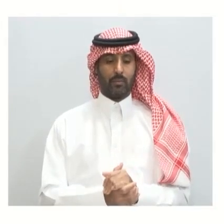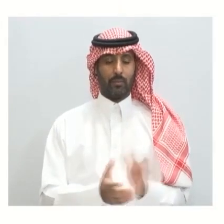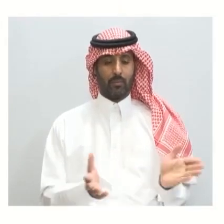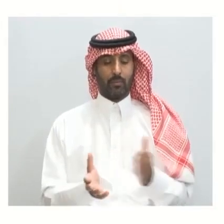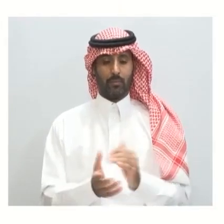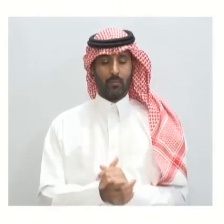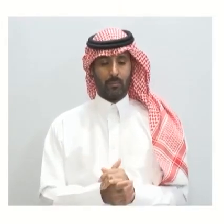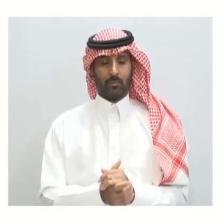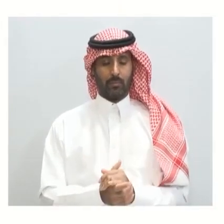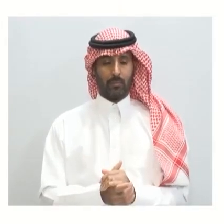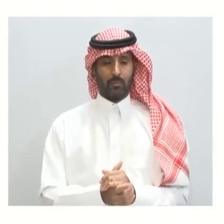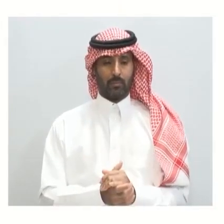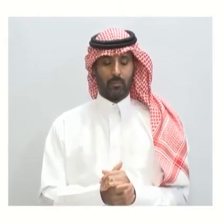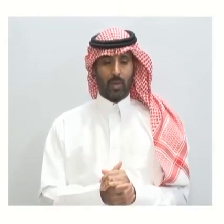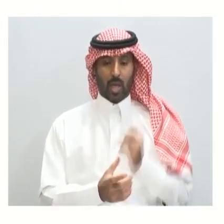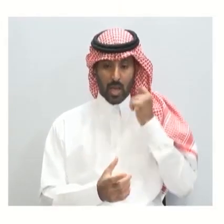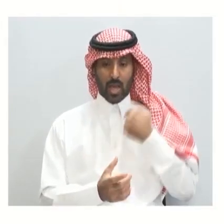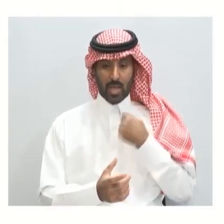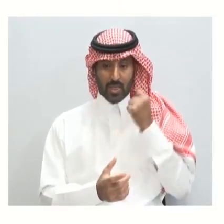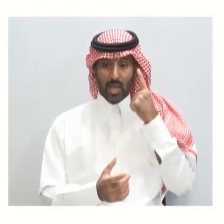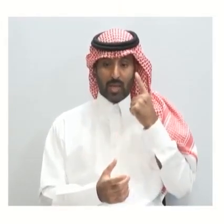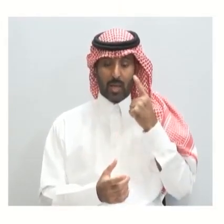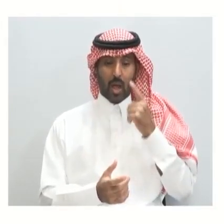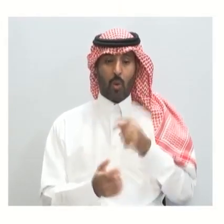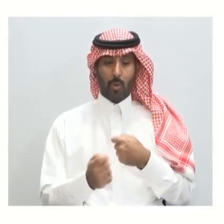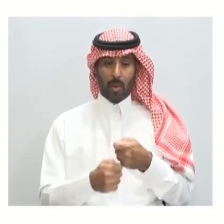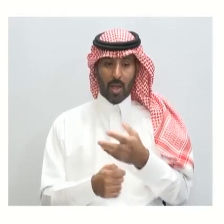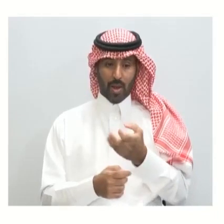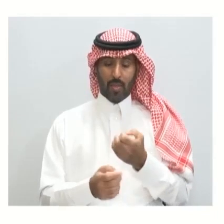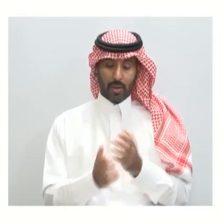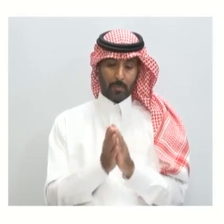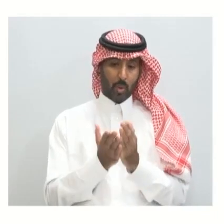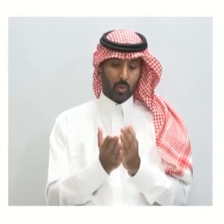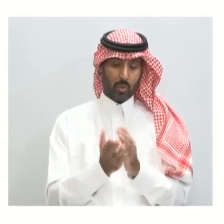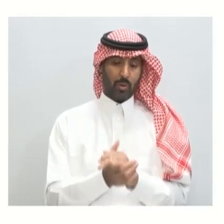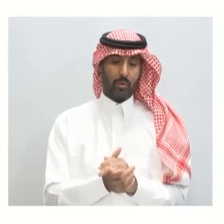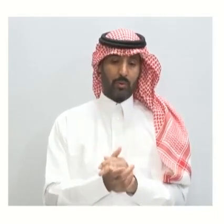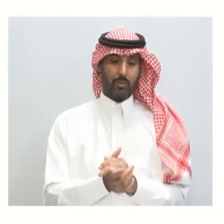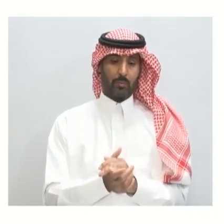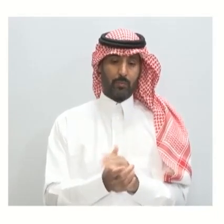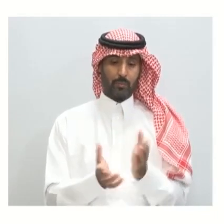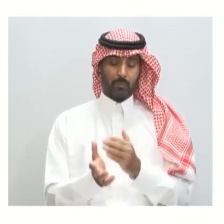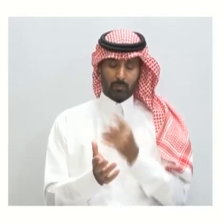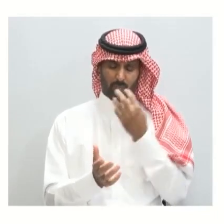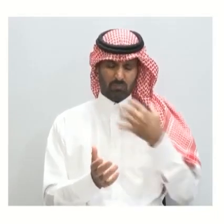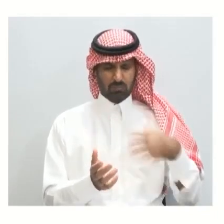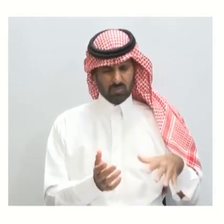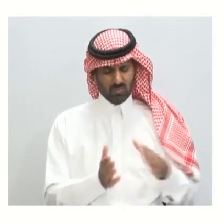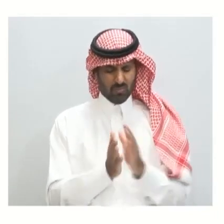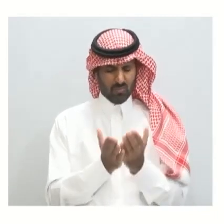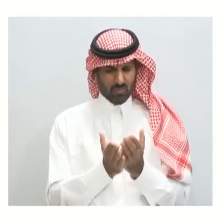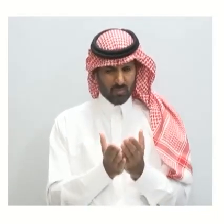Moving on, we have, I think I'll buy another books. You can see that this one is boring. Of course, books